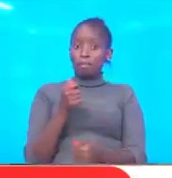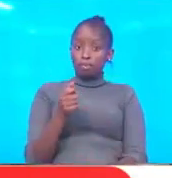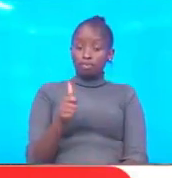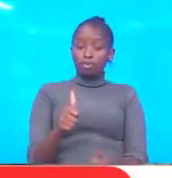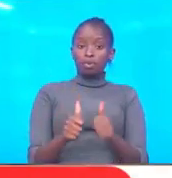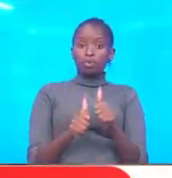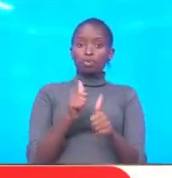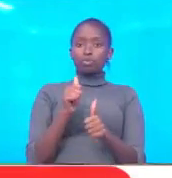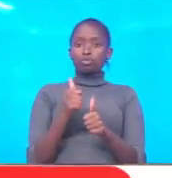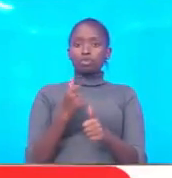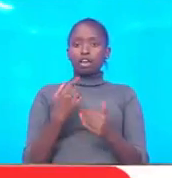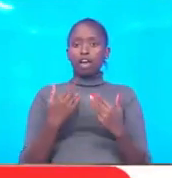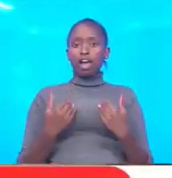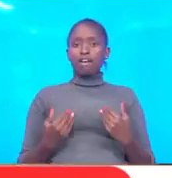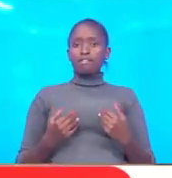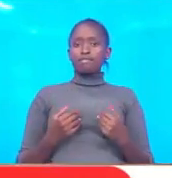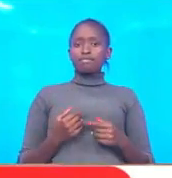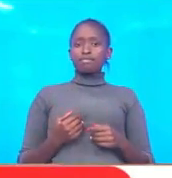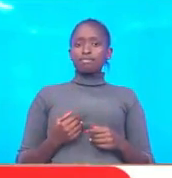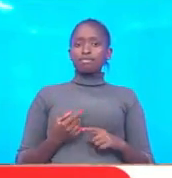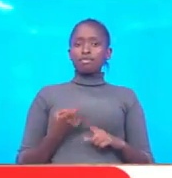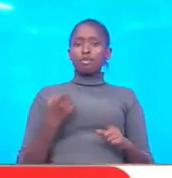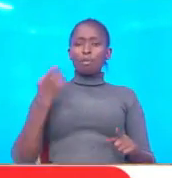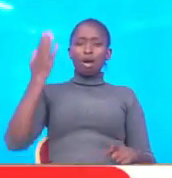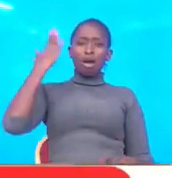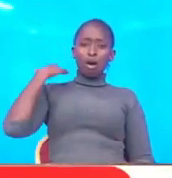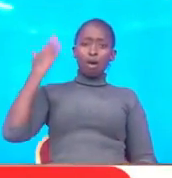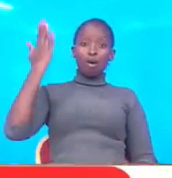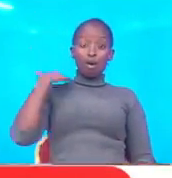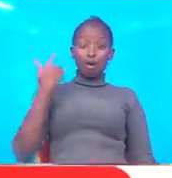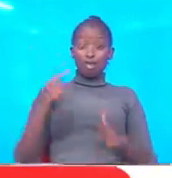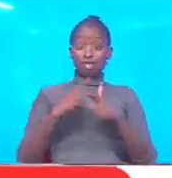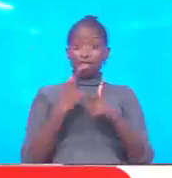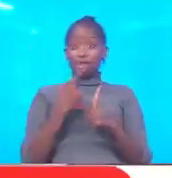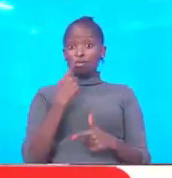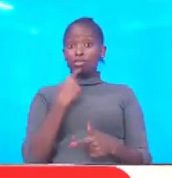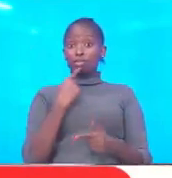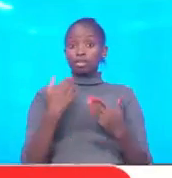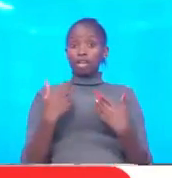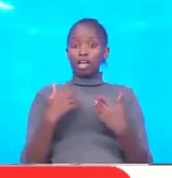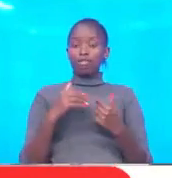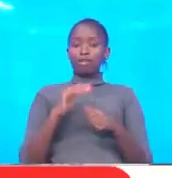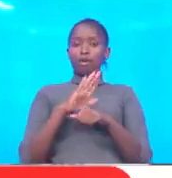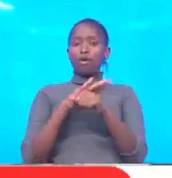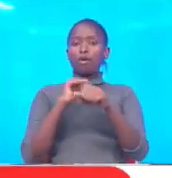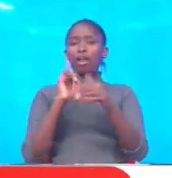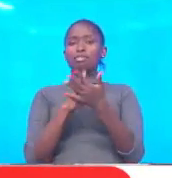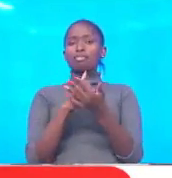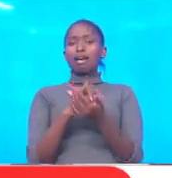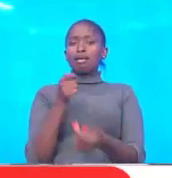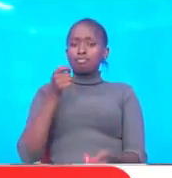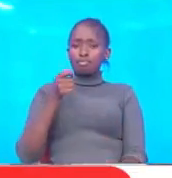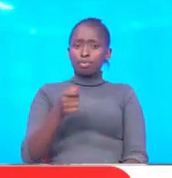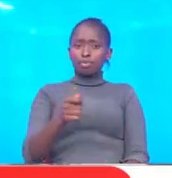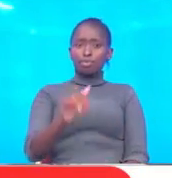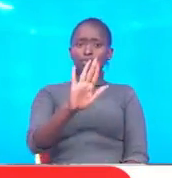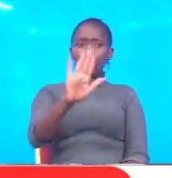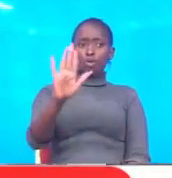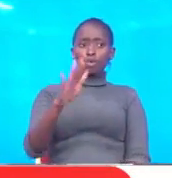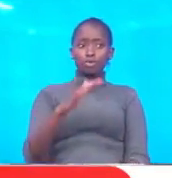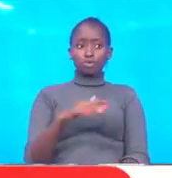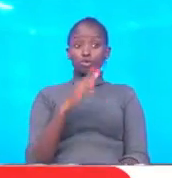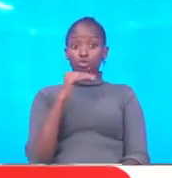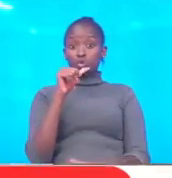it your own seed. You are saying that you have gone through the process of registering, so we cannot, like, call it our seed. And we are talking about indigenous seeds that are